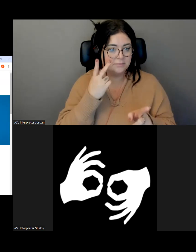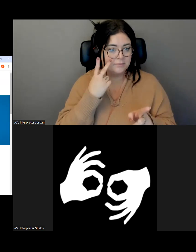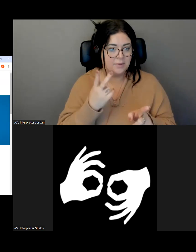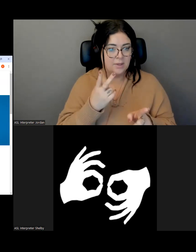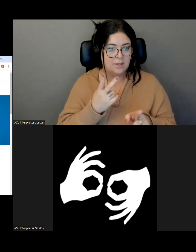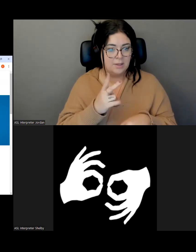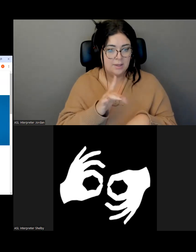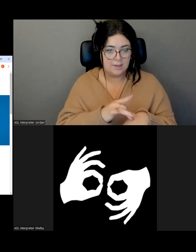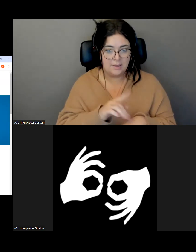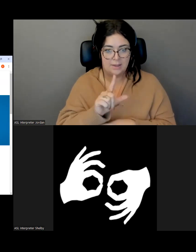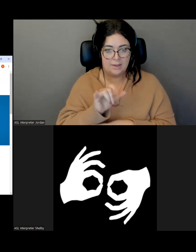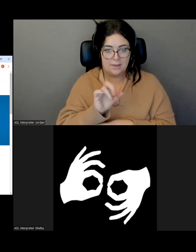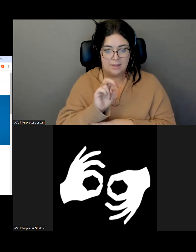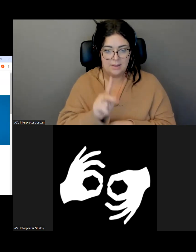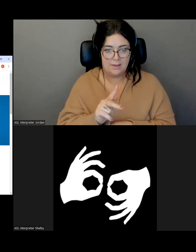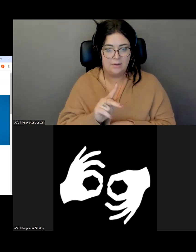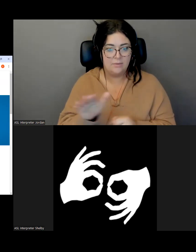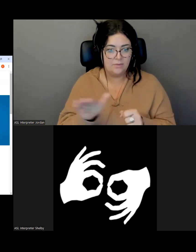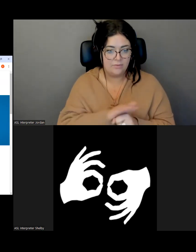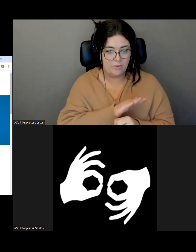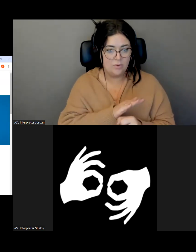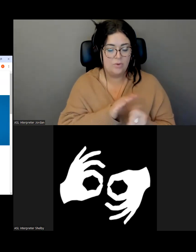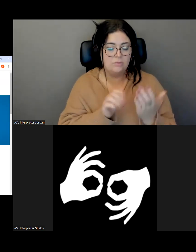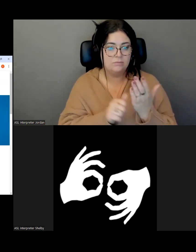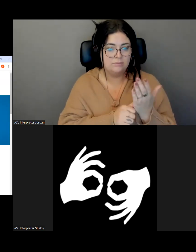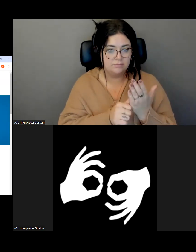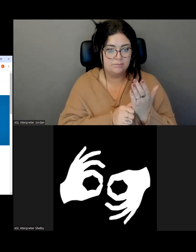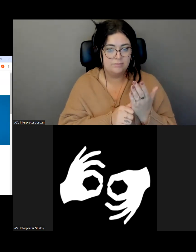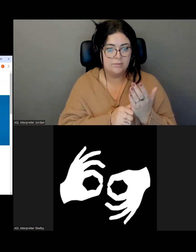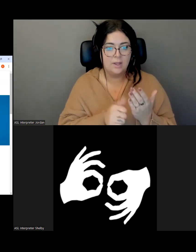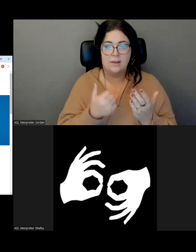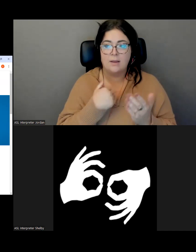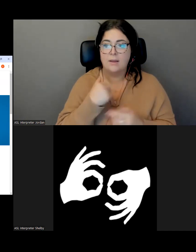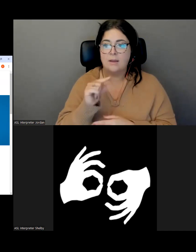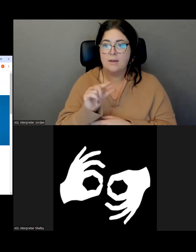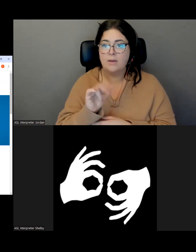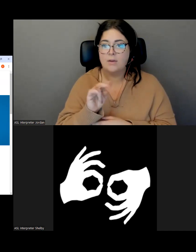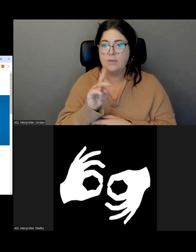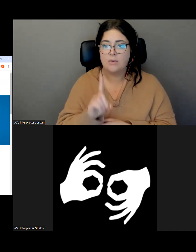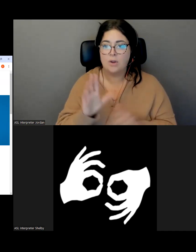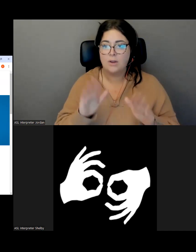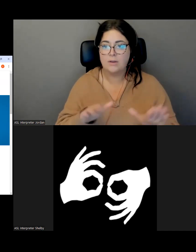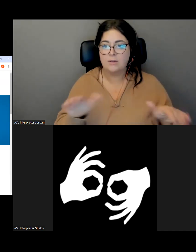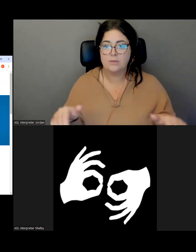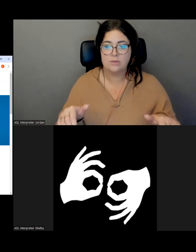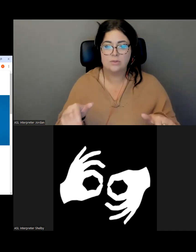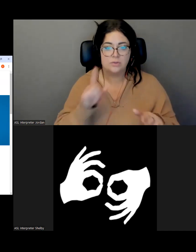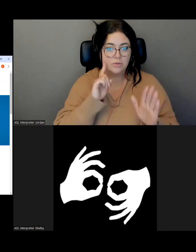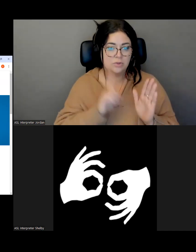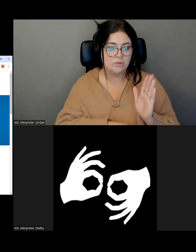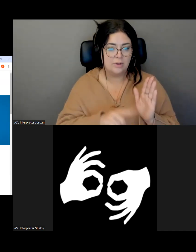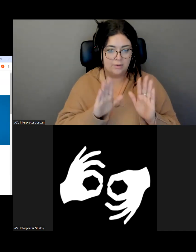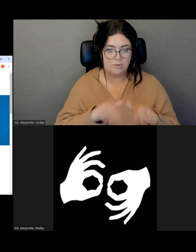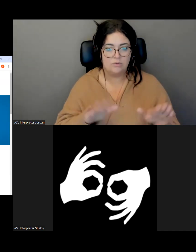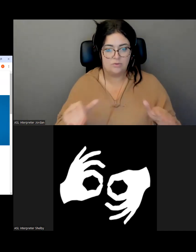click on this link by click here to access the full catalog. And if you have grandkids coming up by, you can always look at the children's